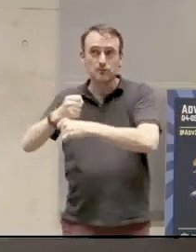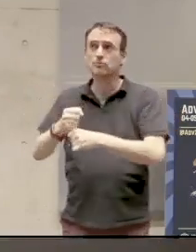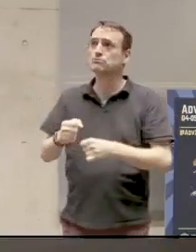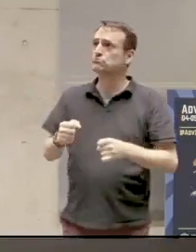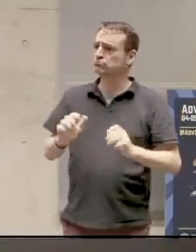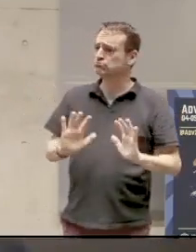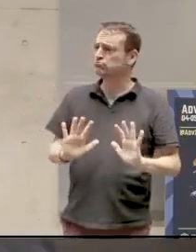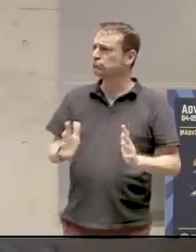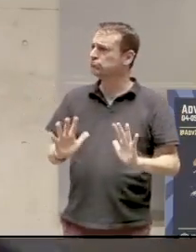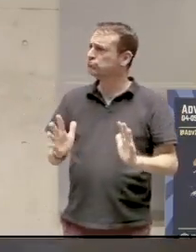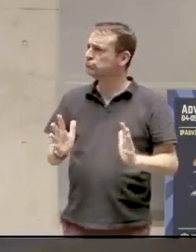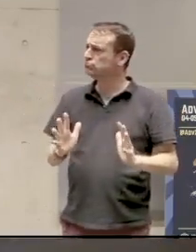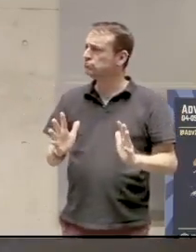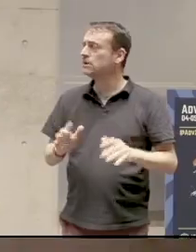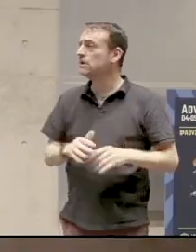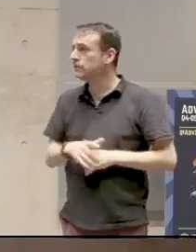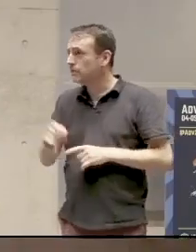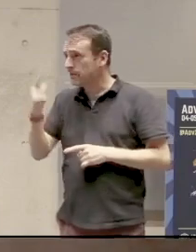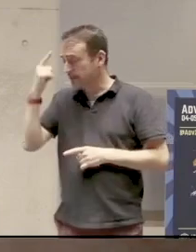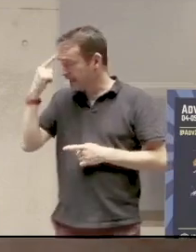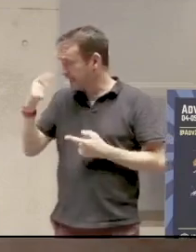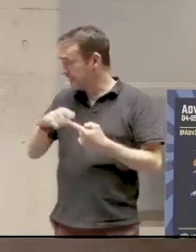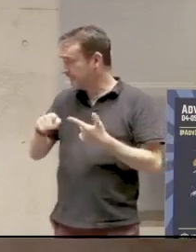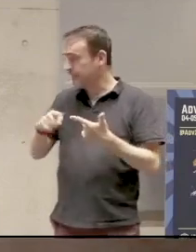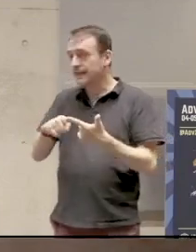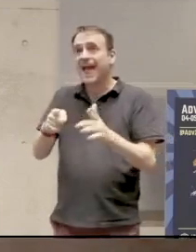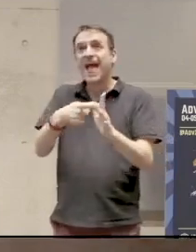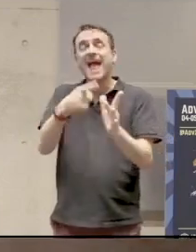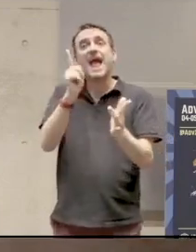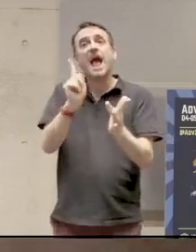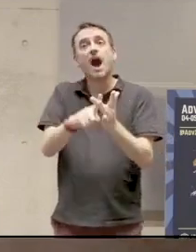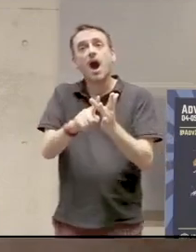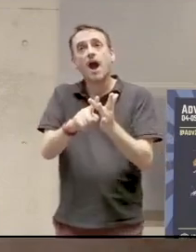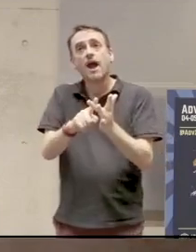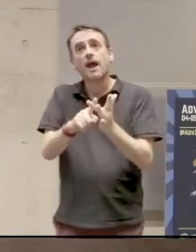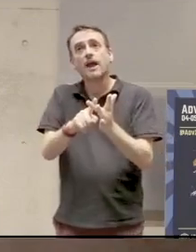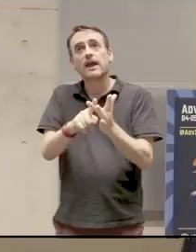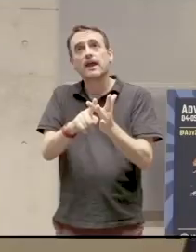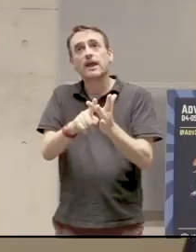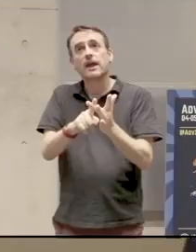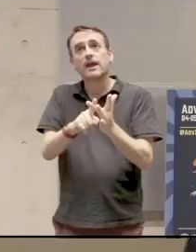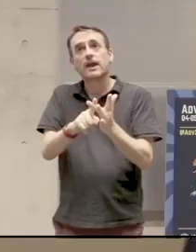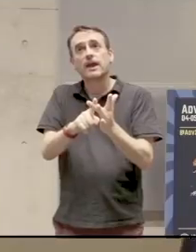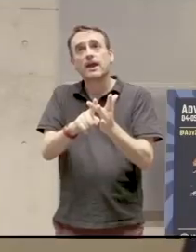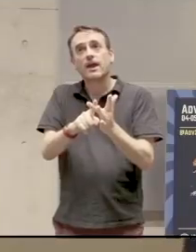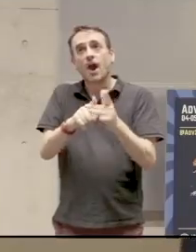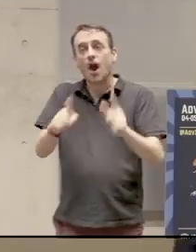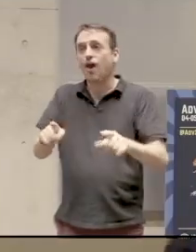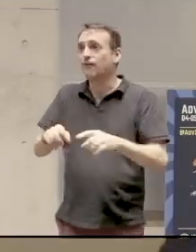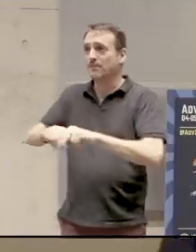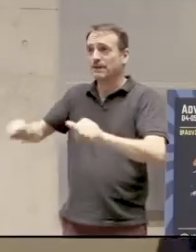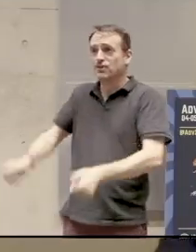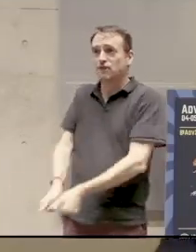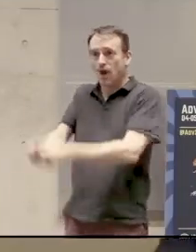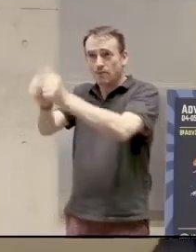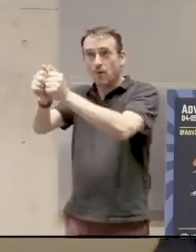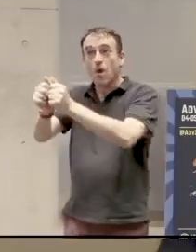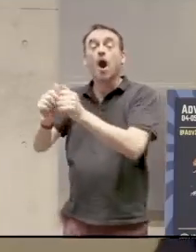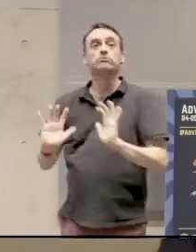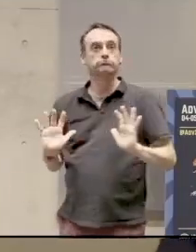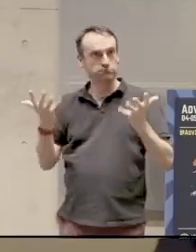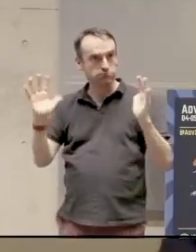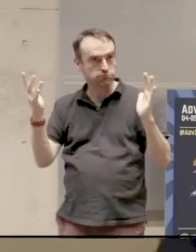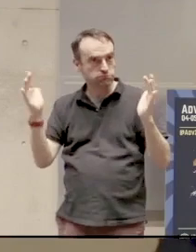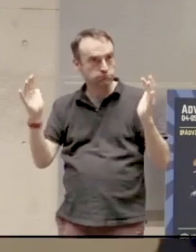Do you think it would be to create an AI version of Left 4 Dead beach volleyball?